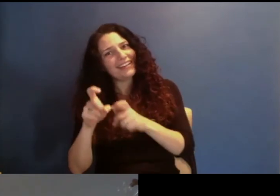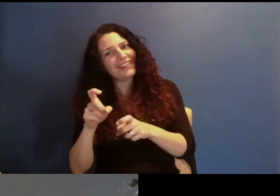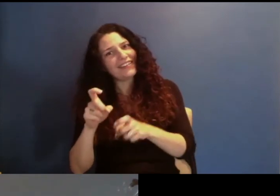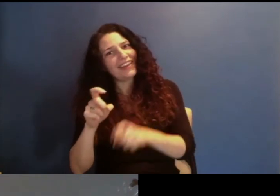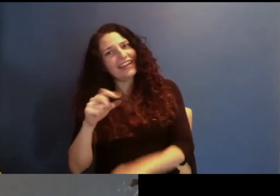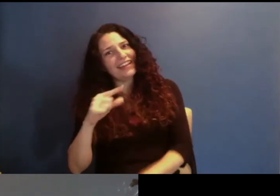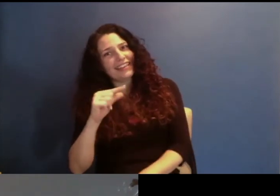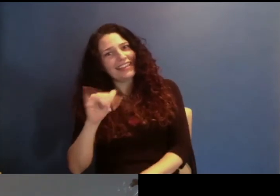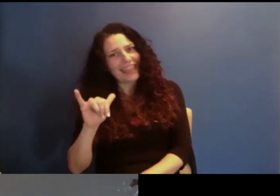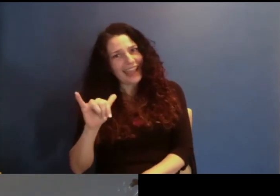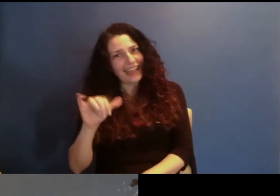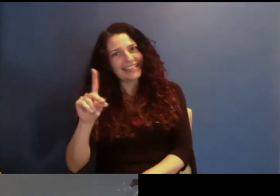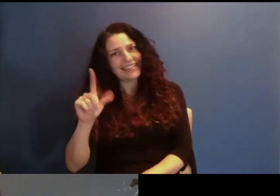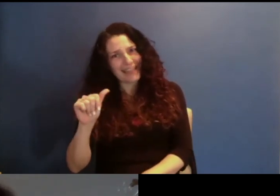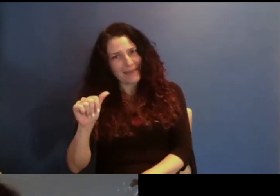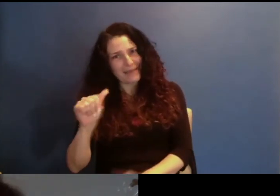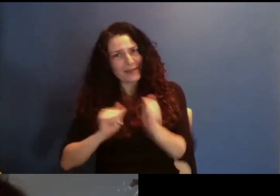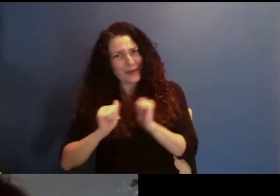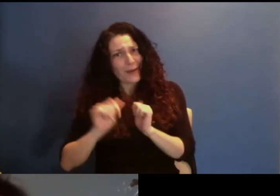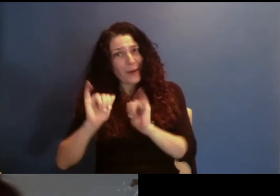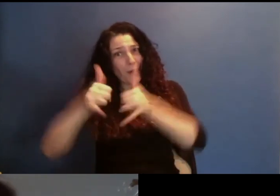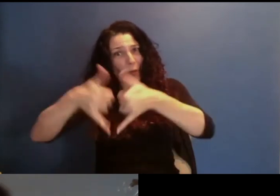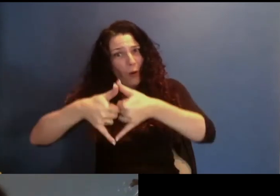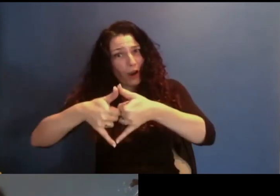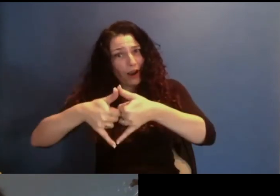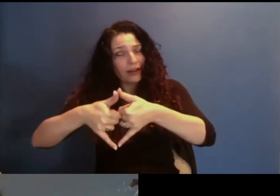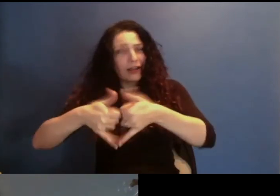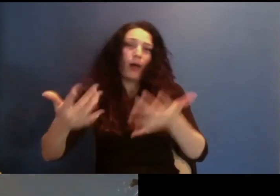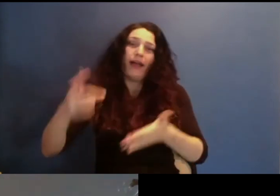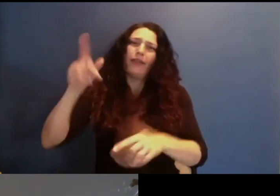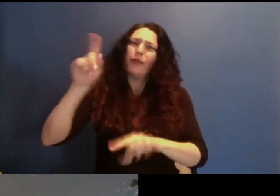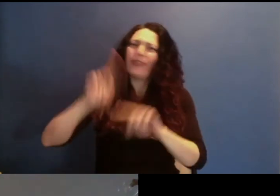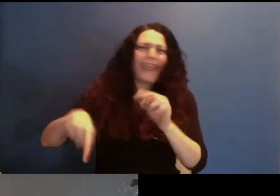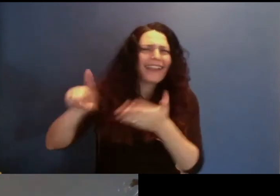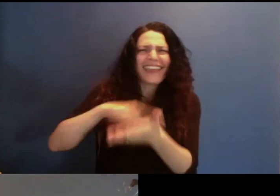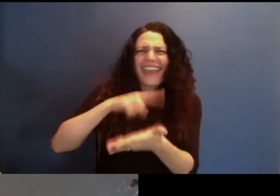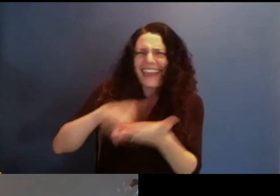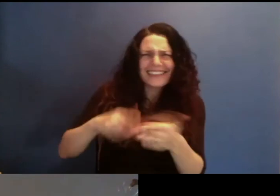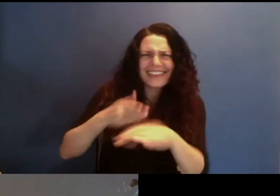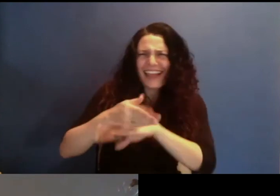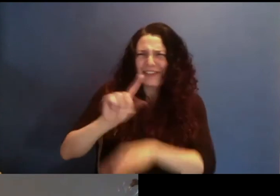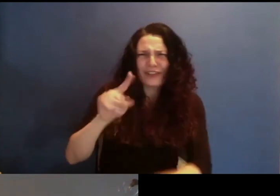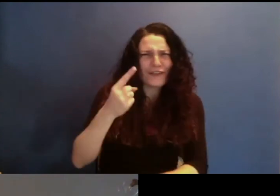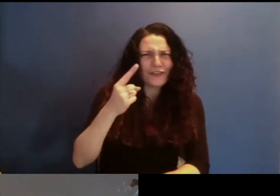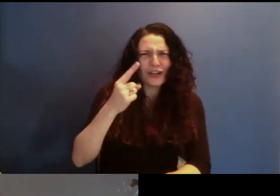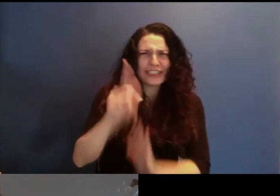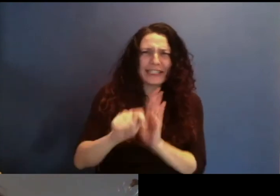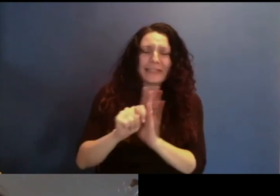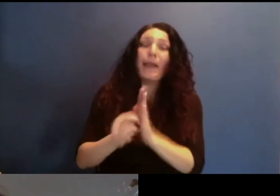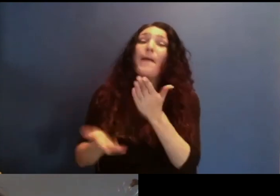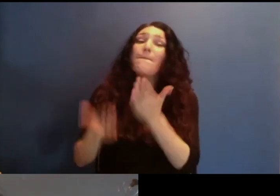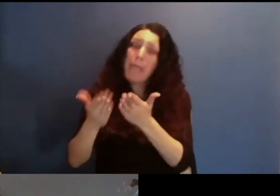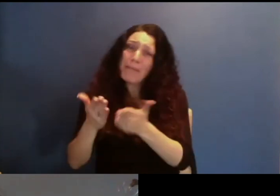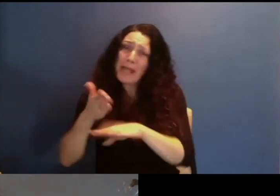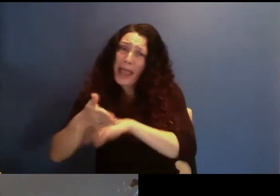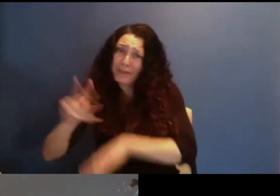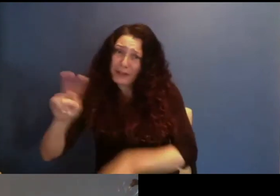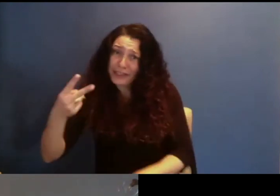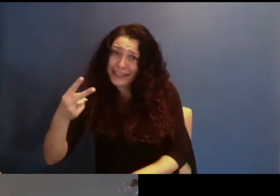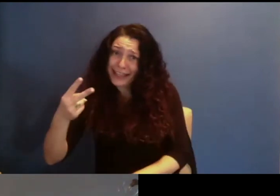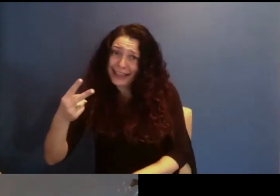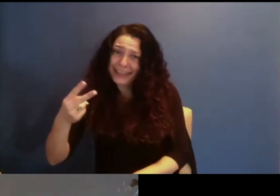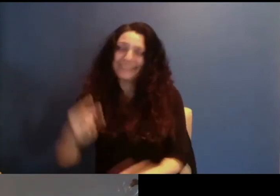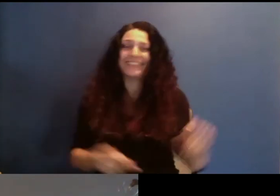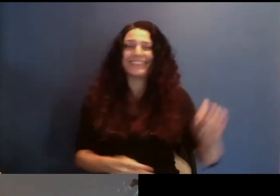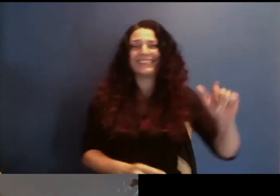gay disabled show after 1 season. After season 2, yes, absolutely, but not after season 1. No, hopefully we get a few more